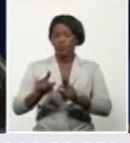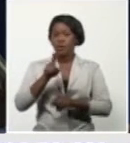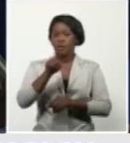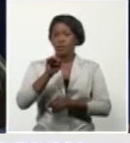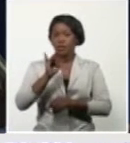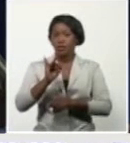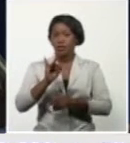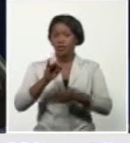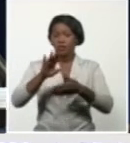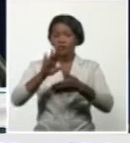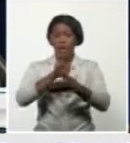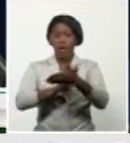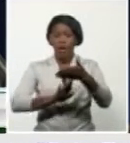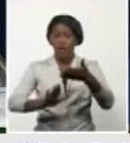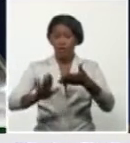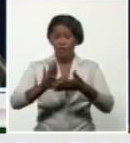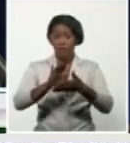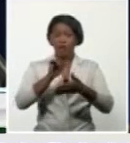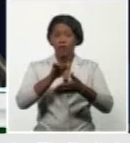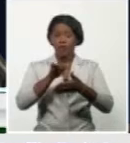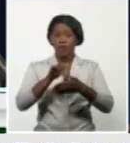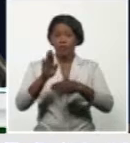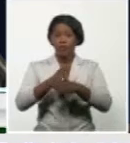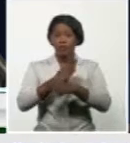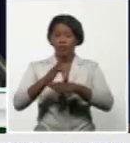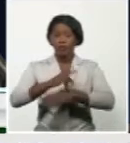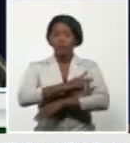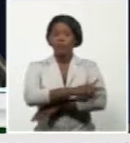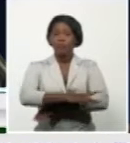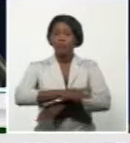And the region has a rate of